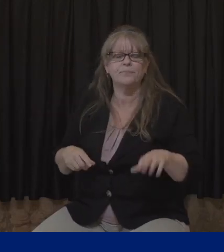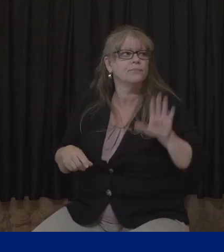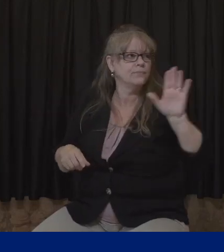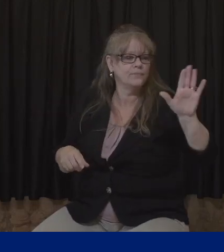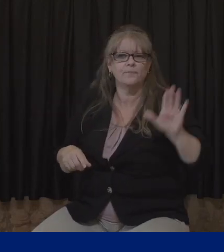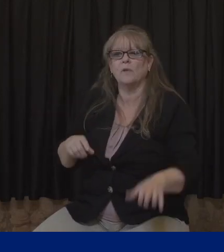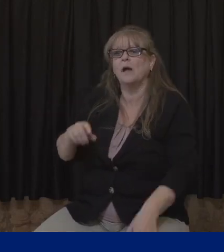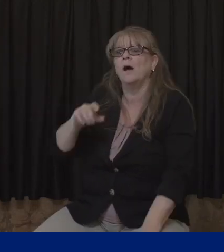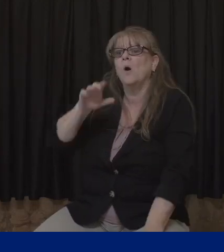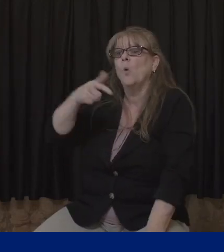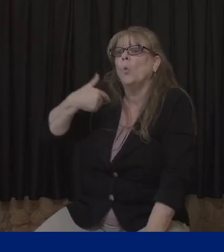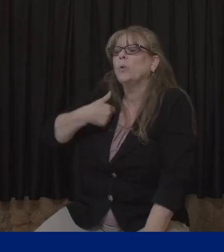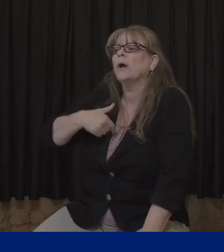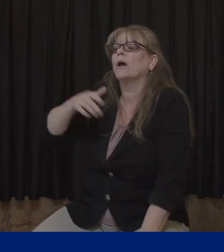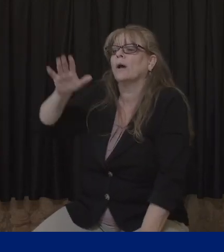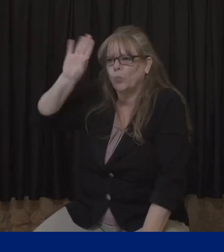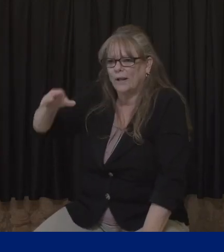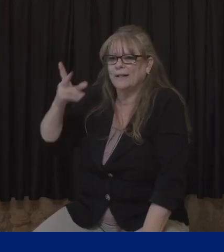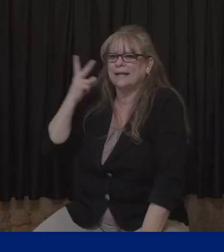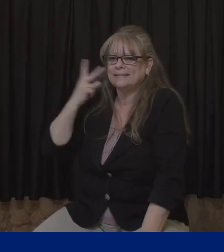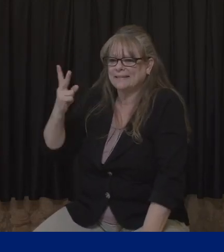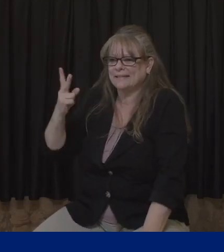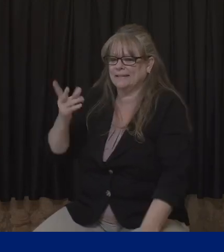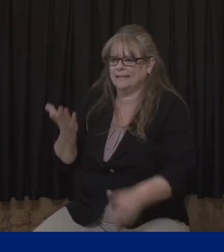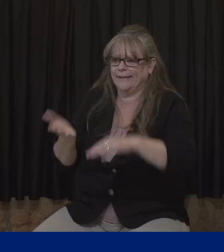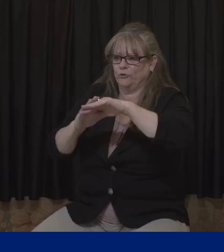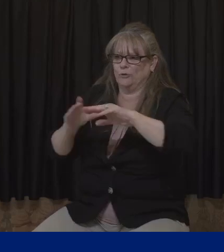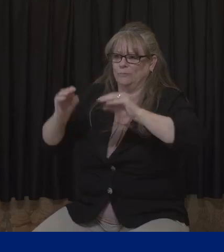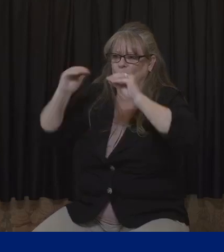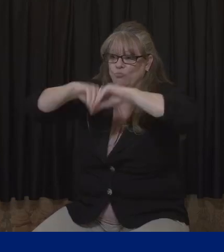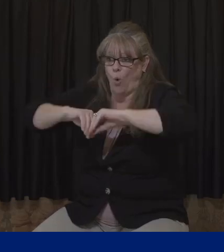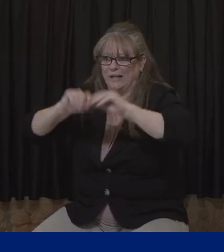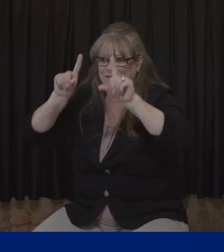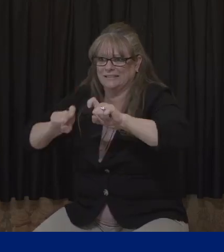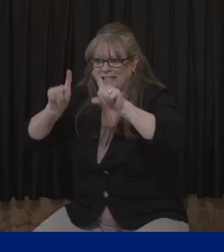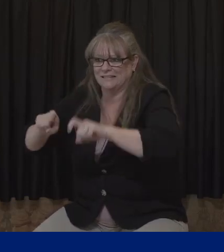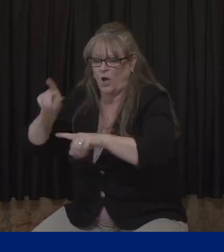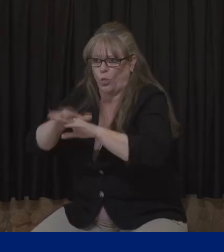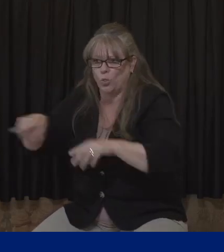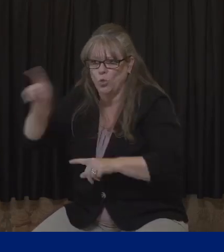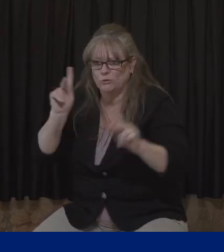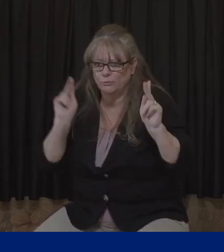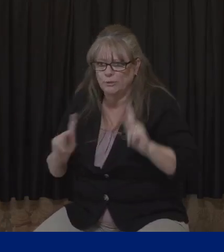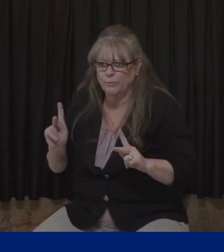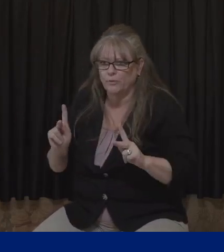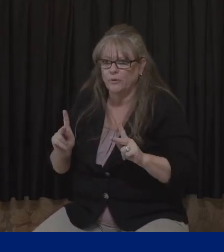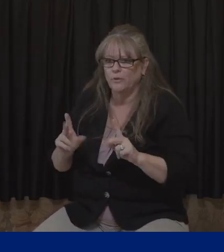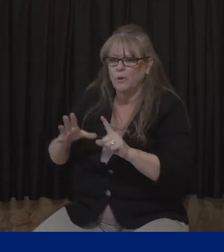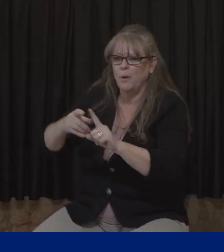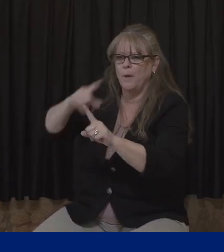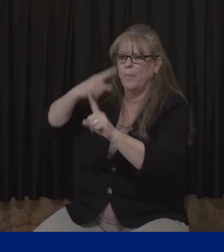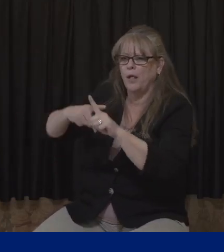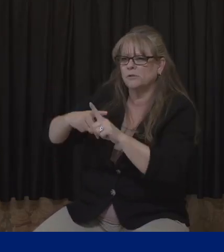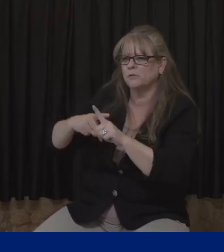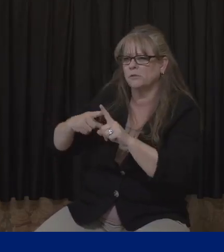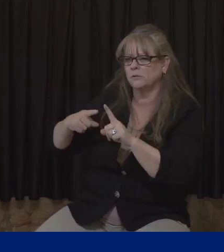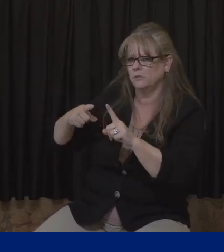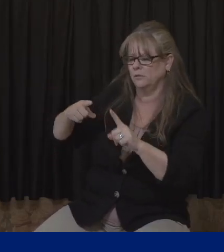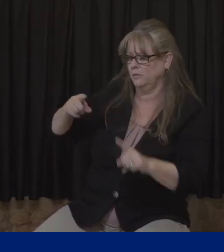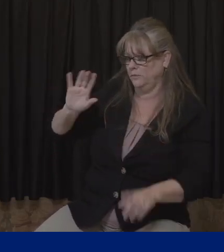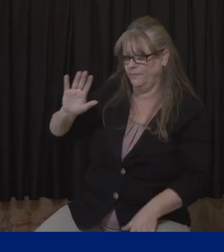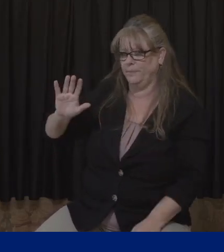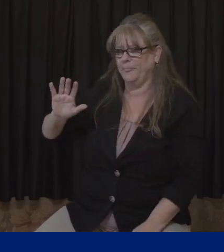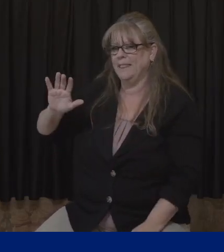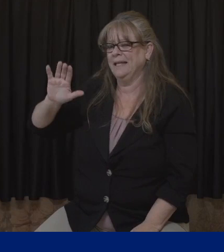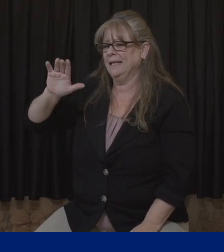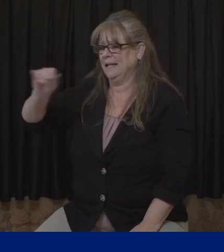Wednesday, symptom monitoring that goes right into the symptom tracking system, which gives us real-time visibility through Department of Public Health